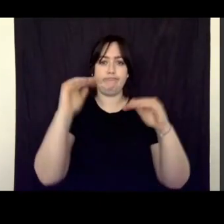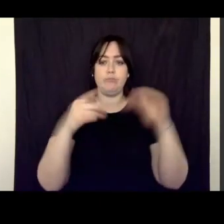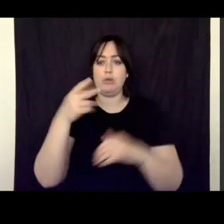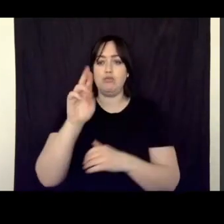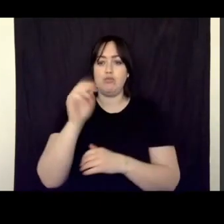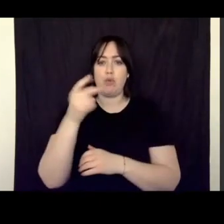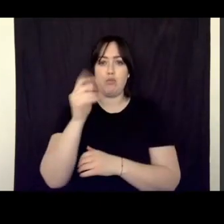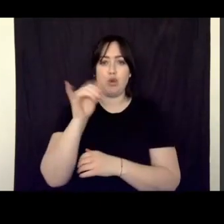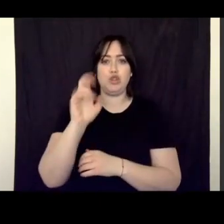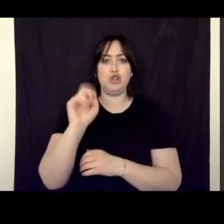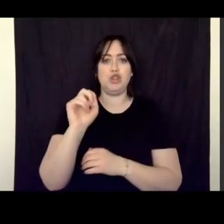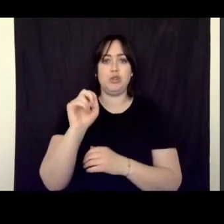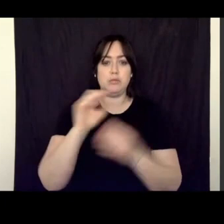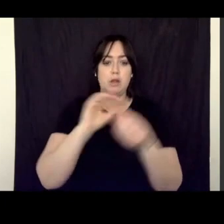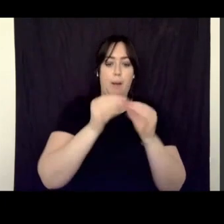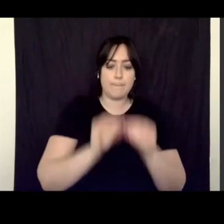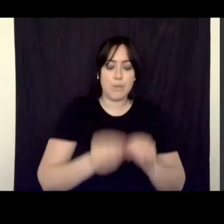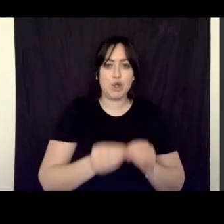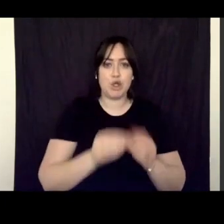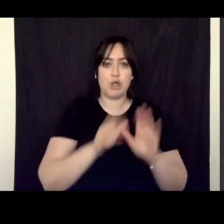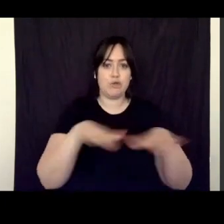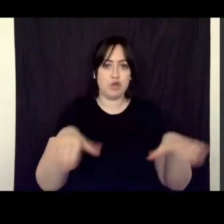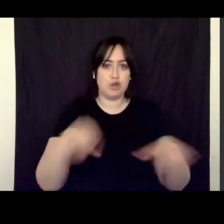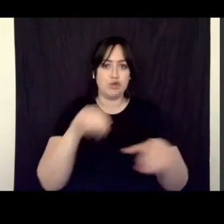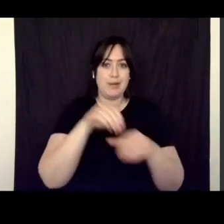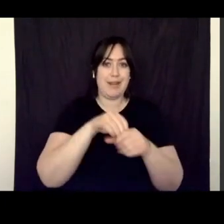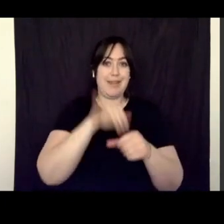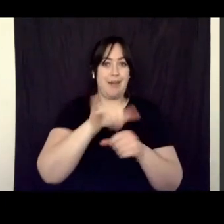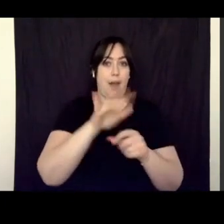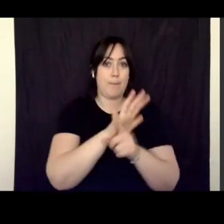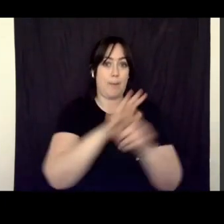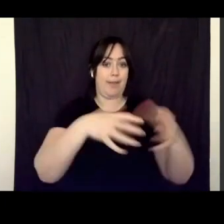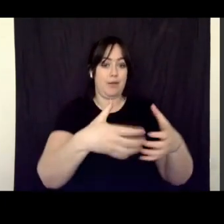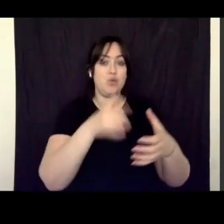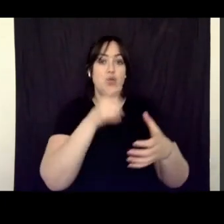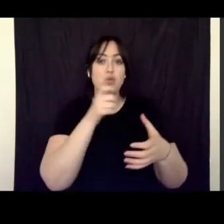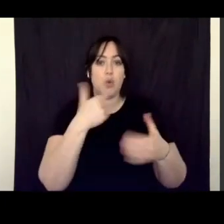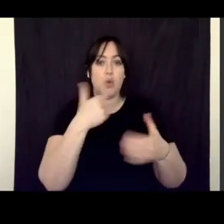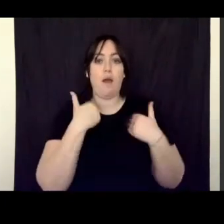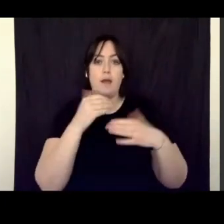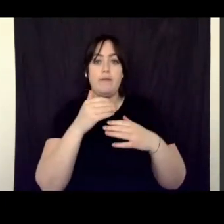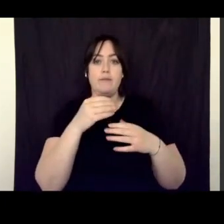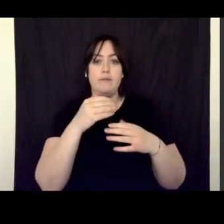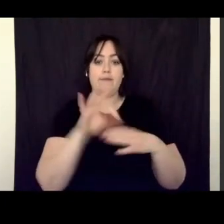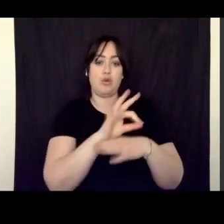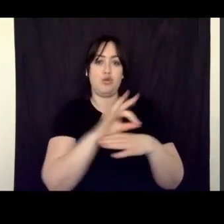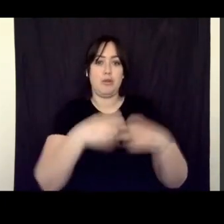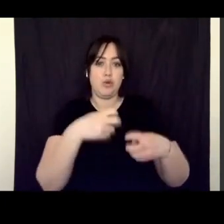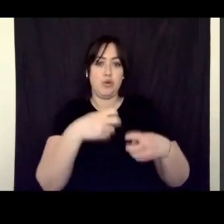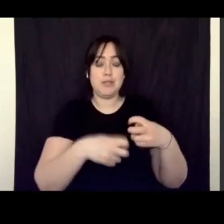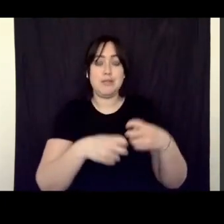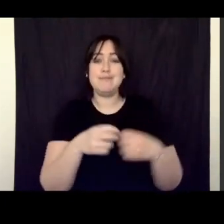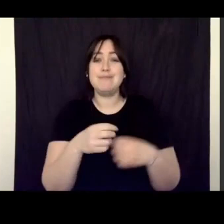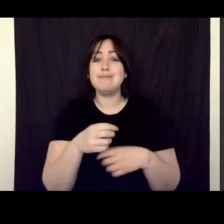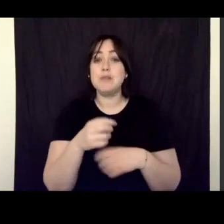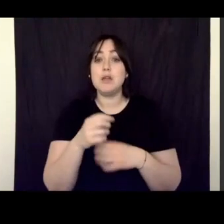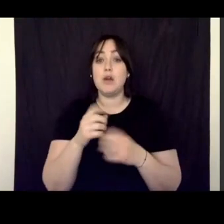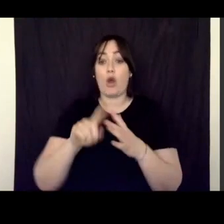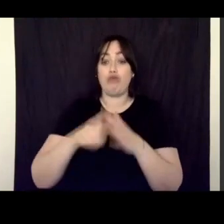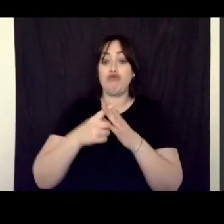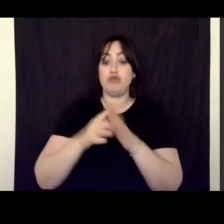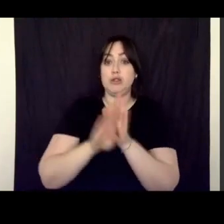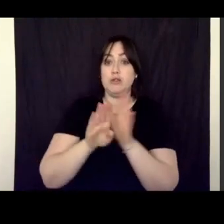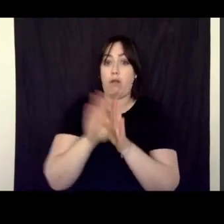have functional difficulties. It's an instrument that was originally developed to be used as part